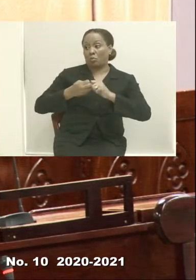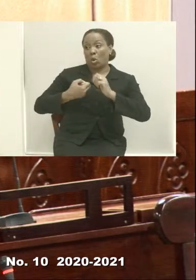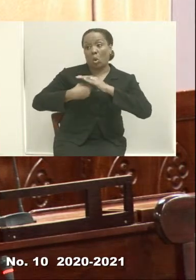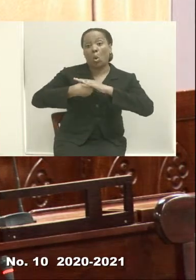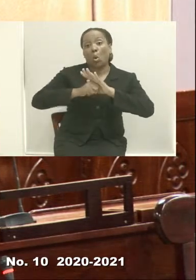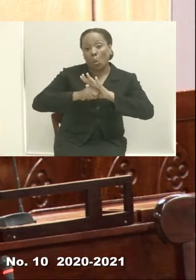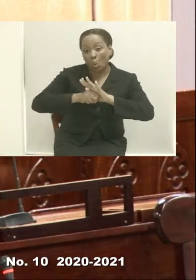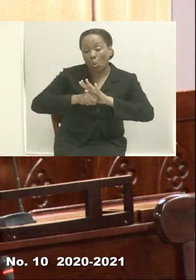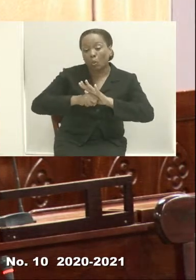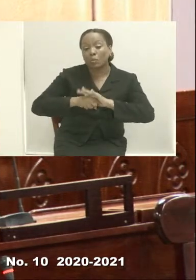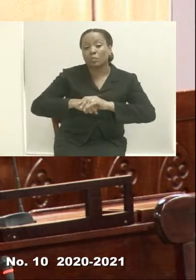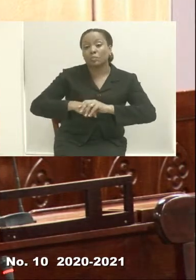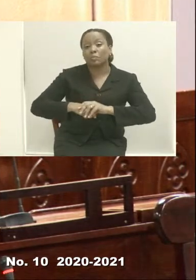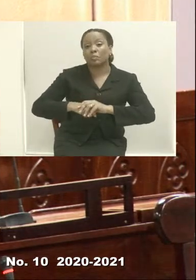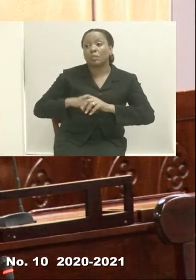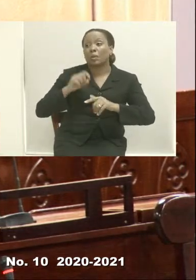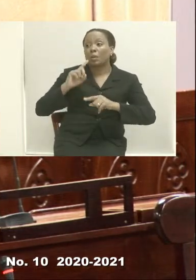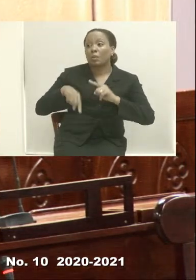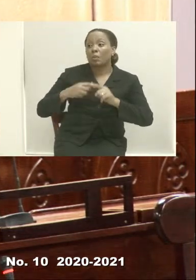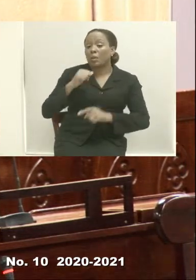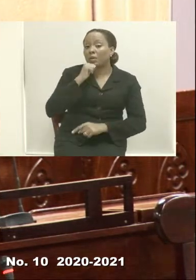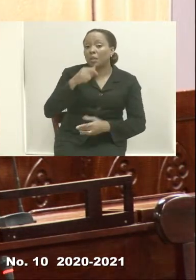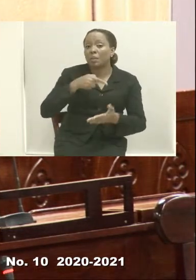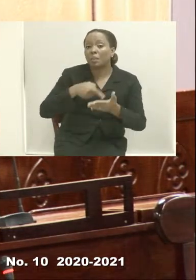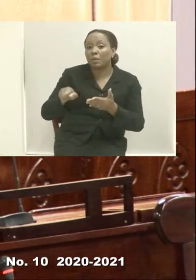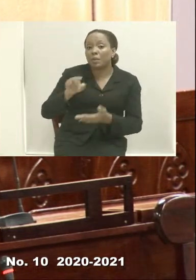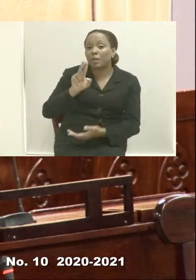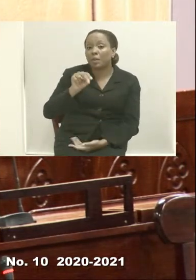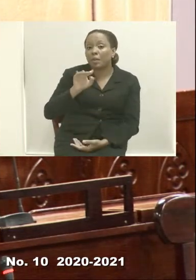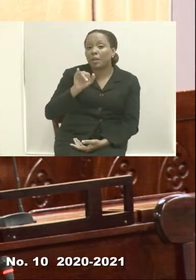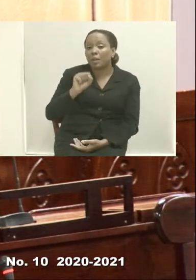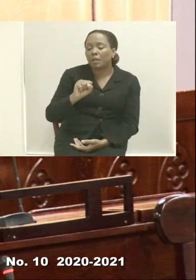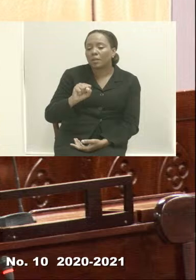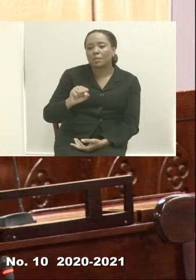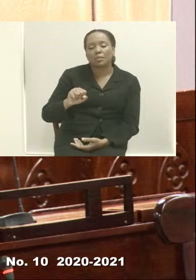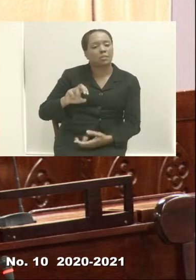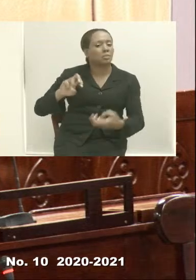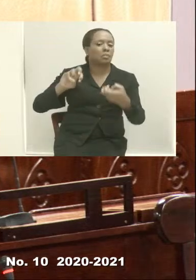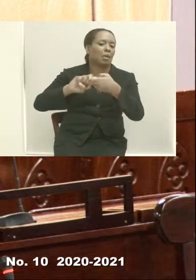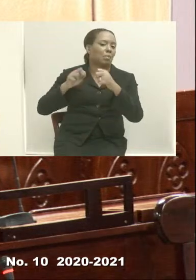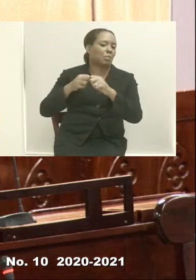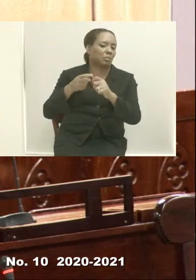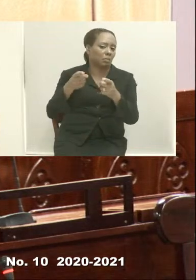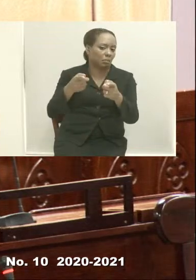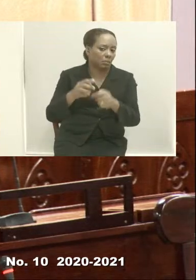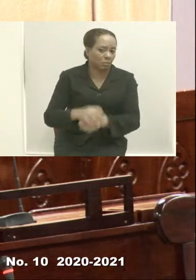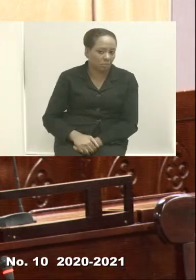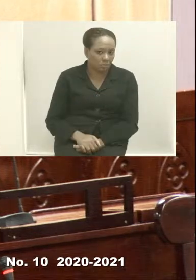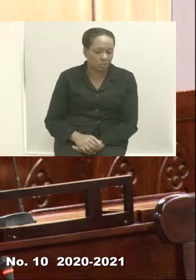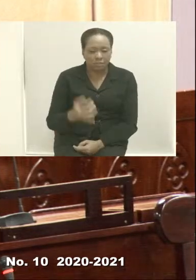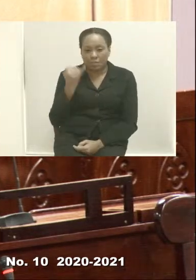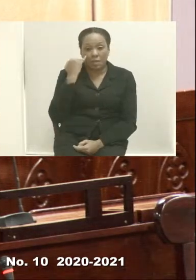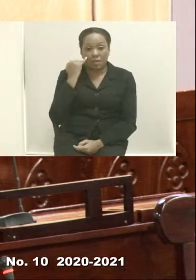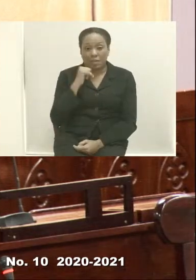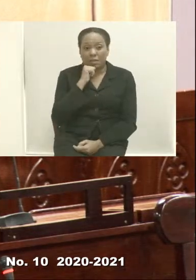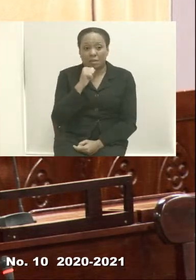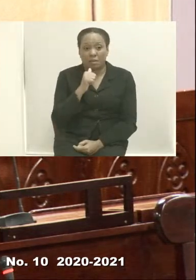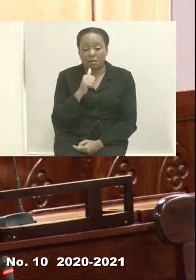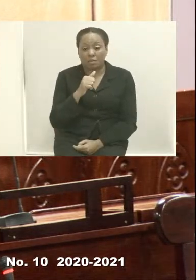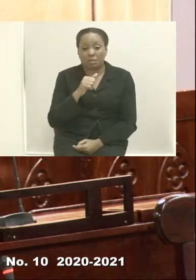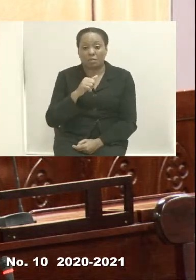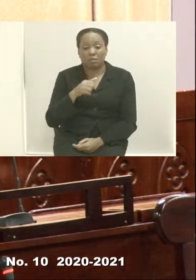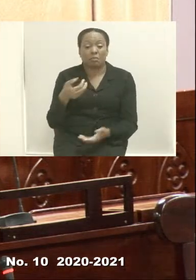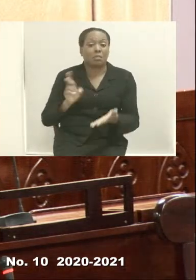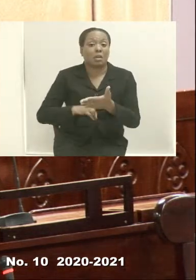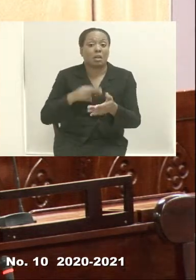when you don't pay NIS, it puts you in a problem, and when you're not properly registered. So some of them would like to get registered, but I think